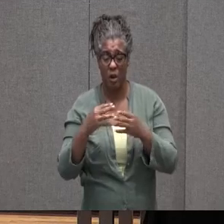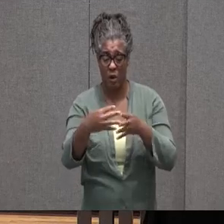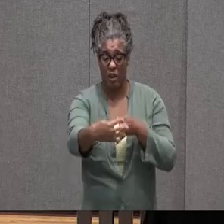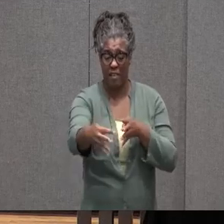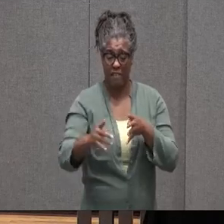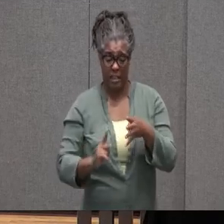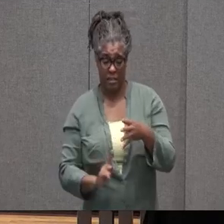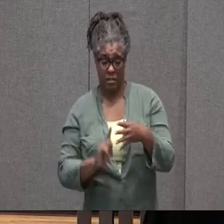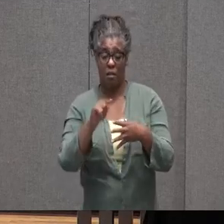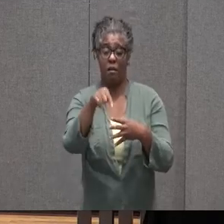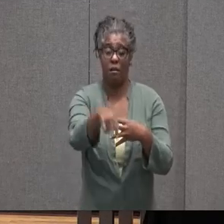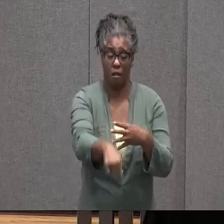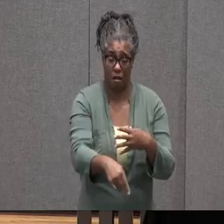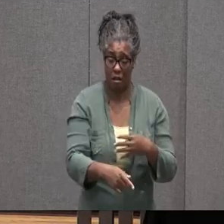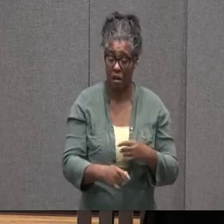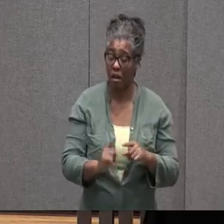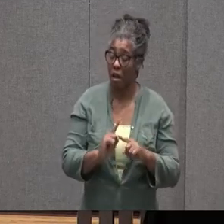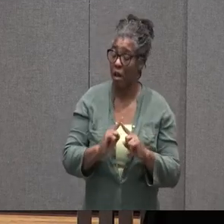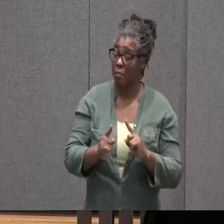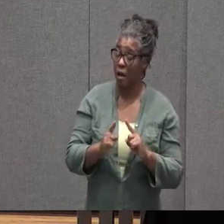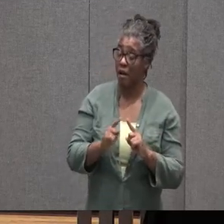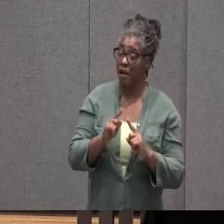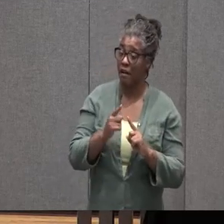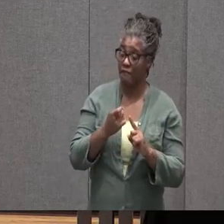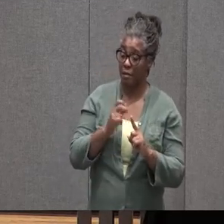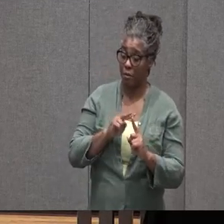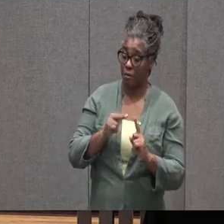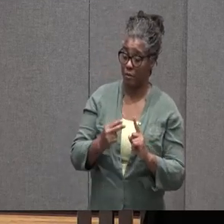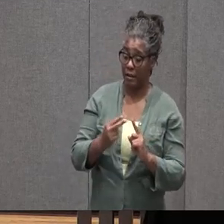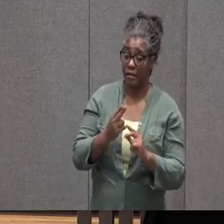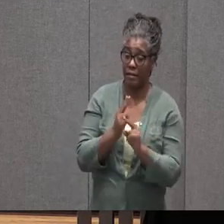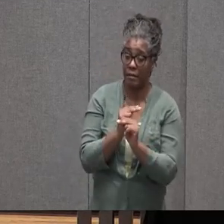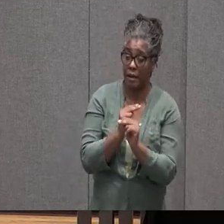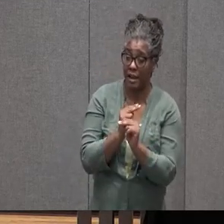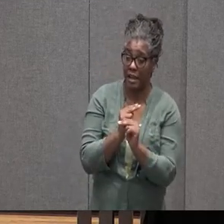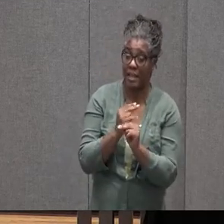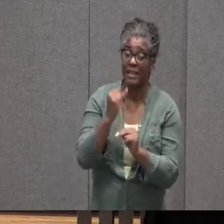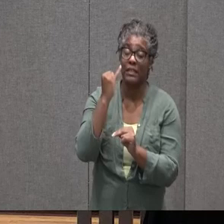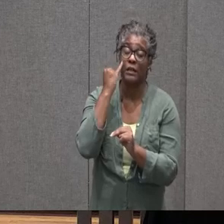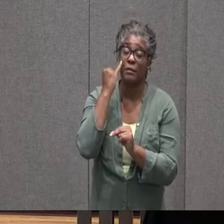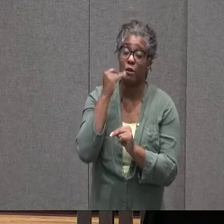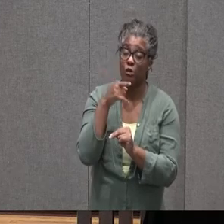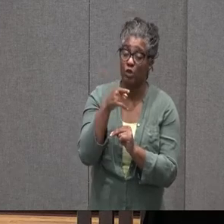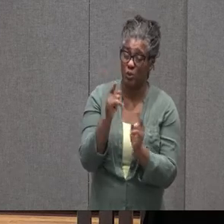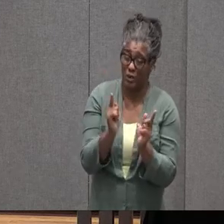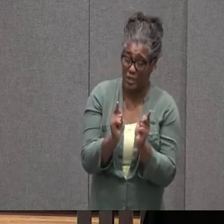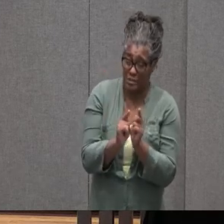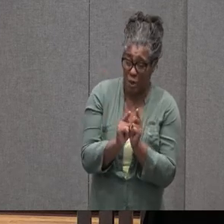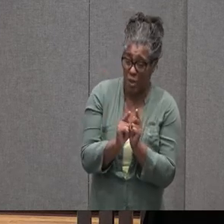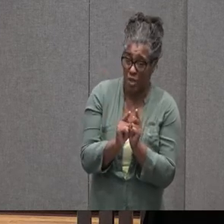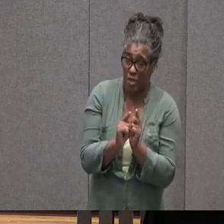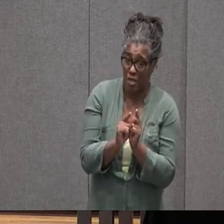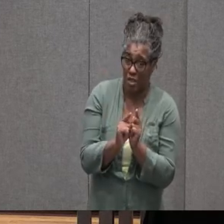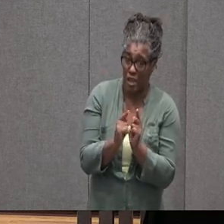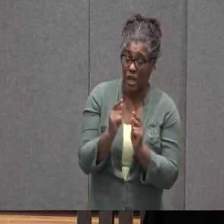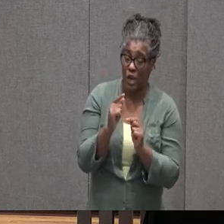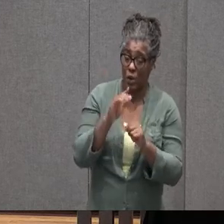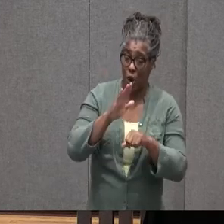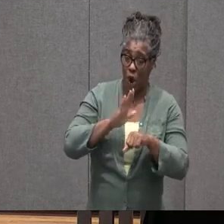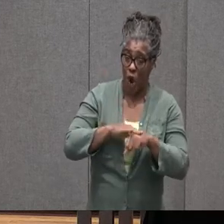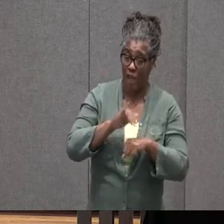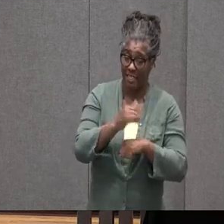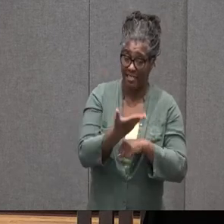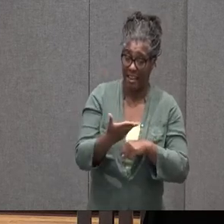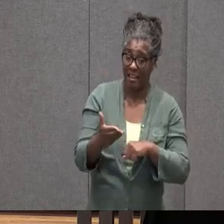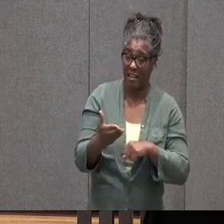from the perspective of a bunny, like imagine we were that small And we were on this contraption and it